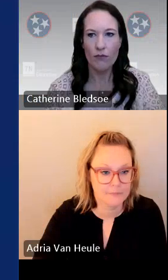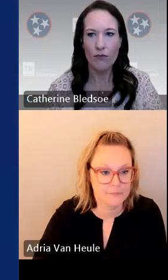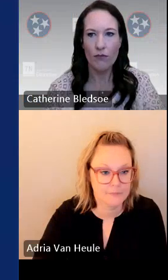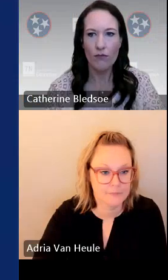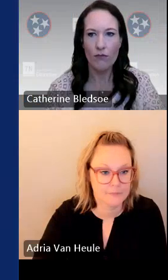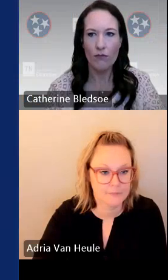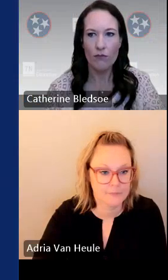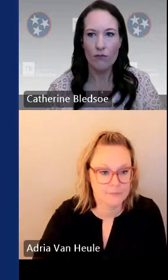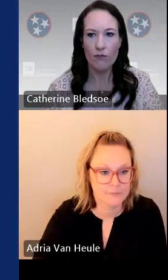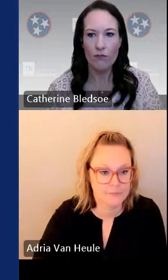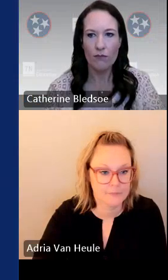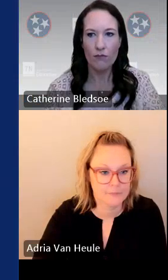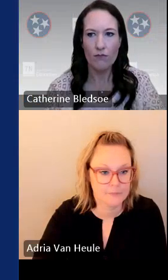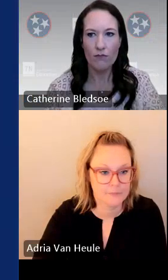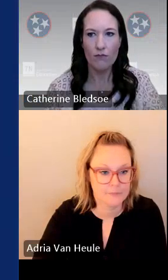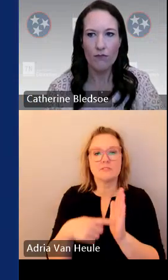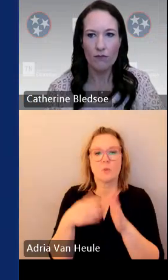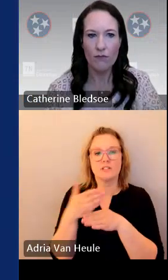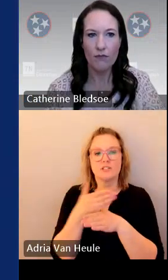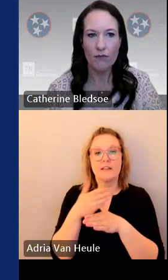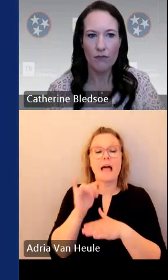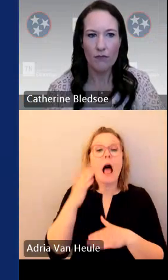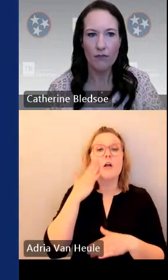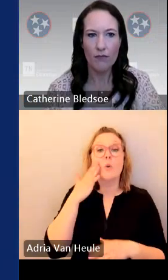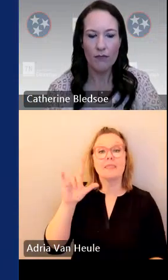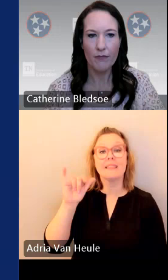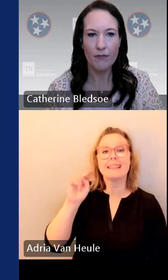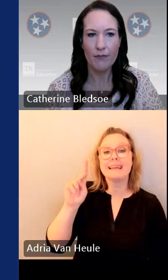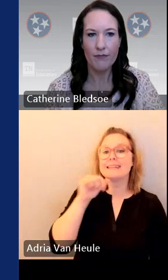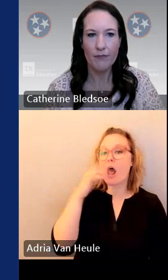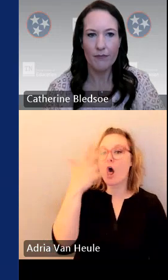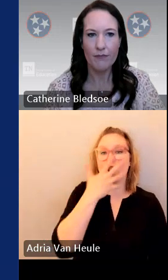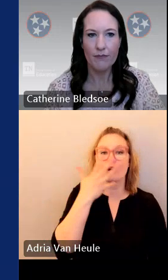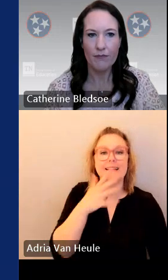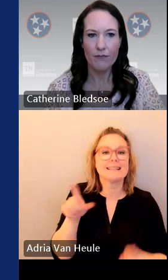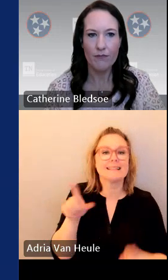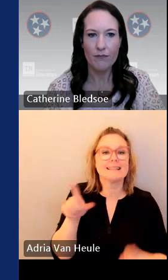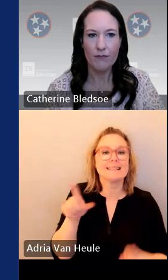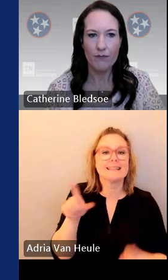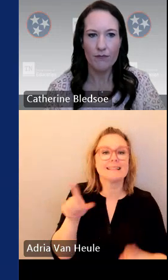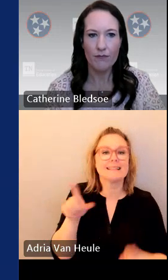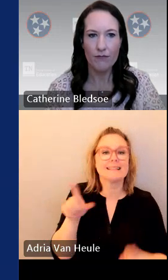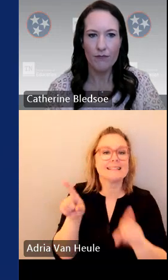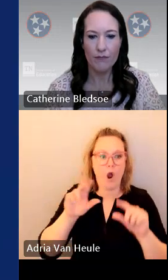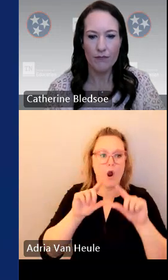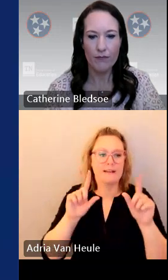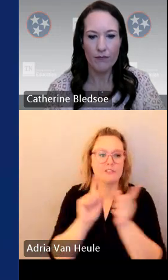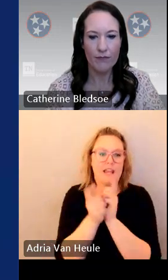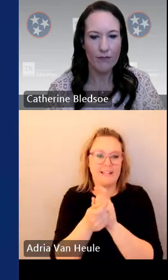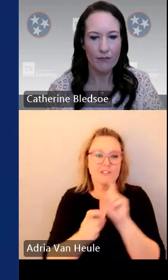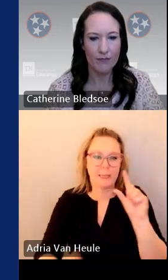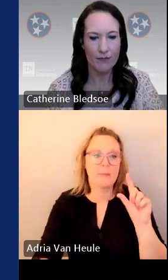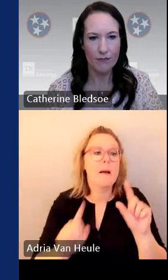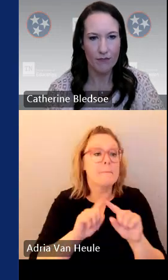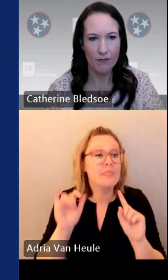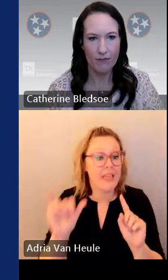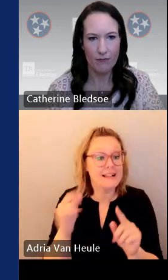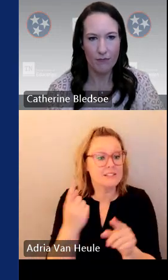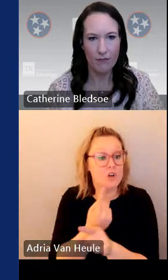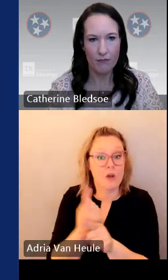Okay, so that link, I know it doesn't look the same up in the link bar, it just kind of changed it, but that is the correct link that we just showed